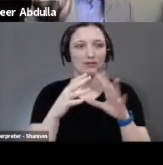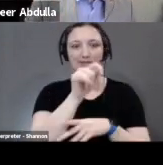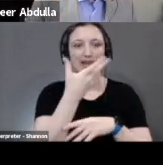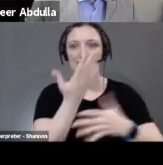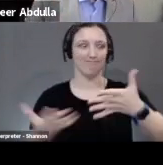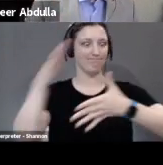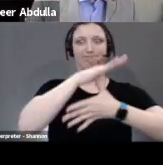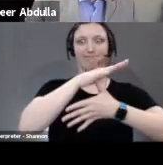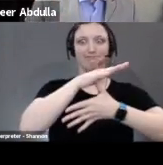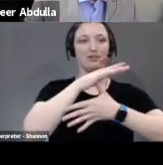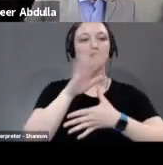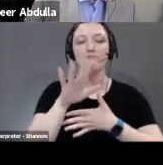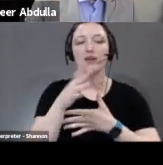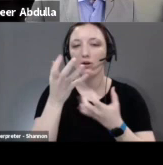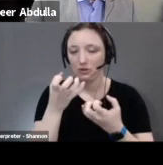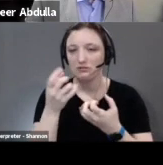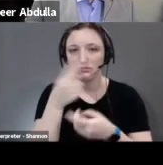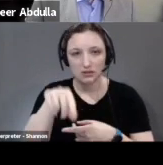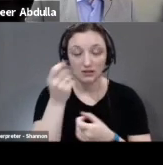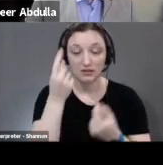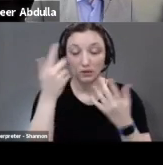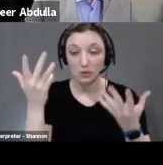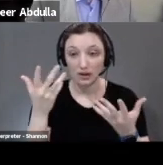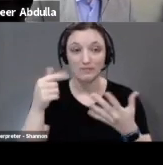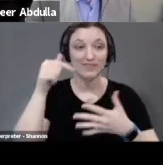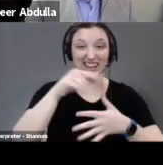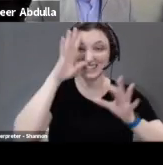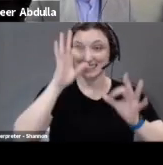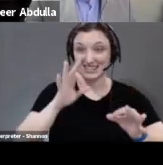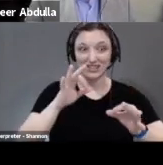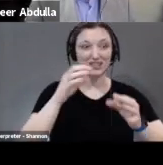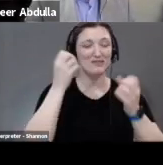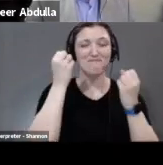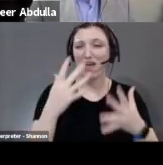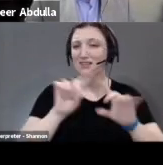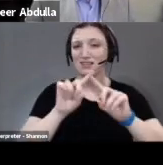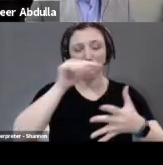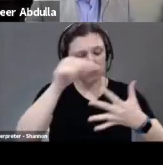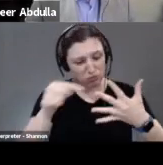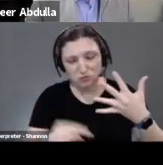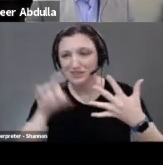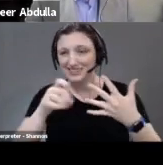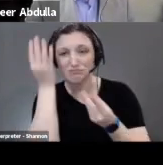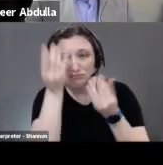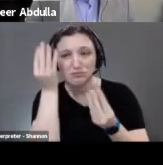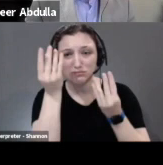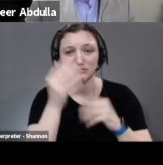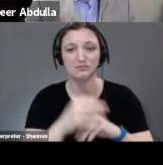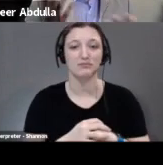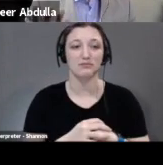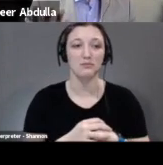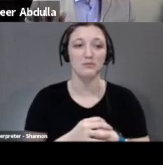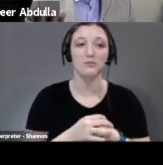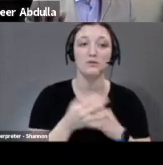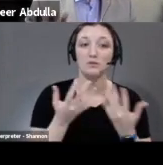a multifaceted decision to take center stage here. Because it's multifaceted, there